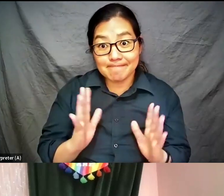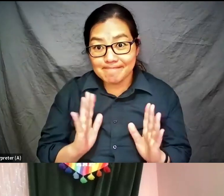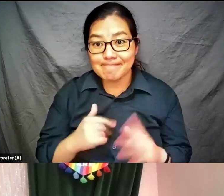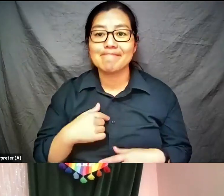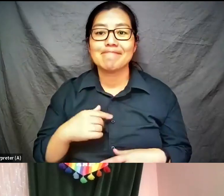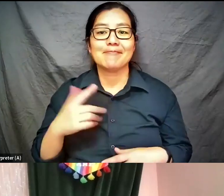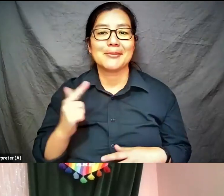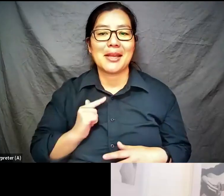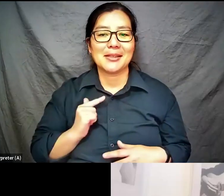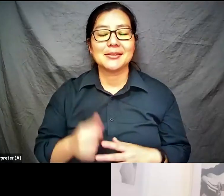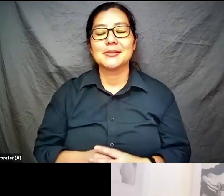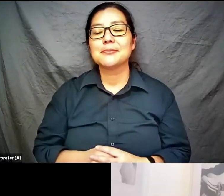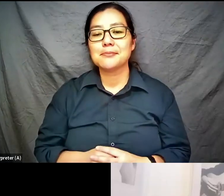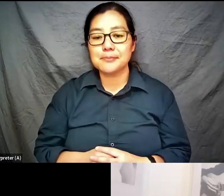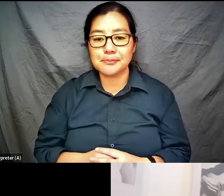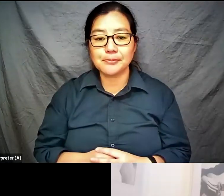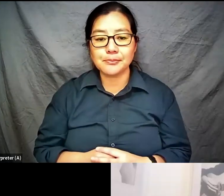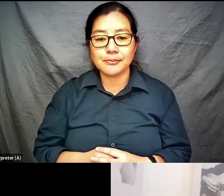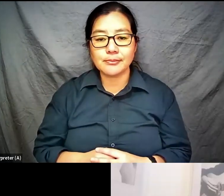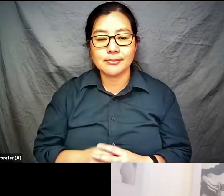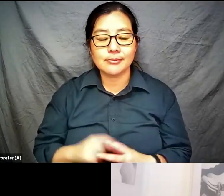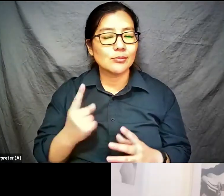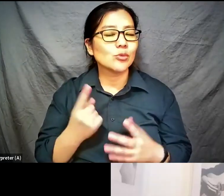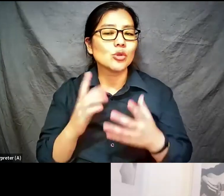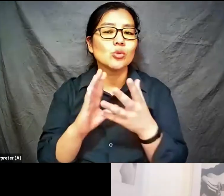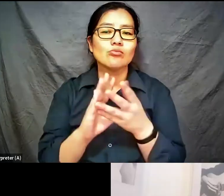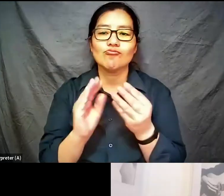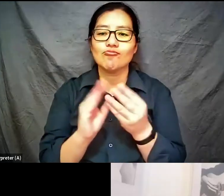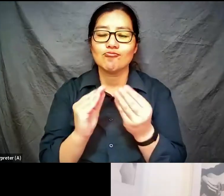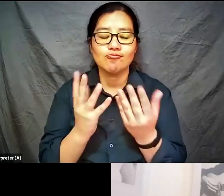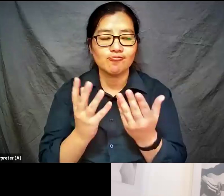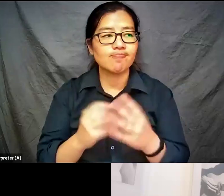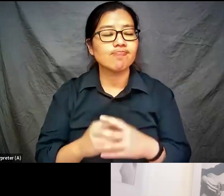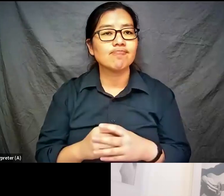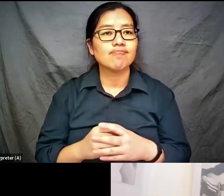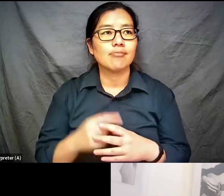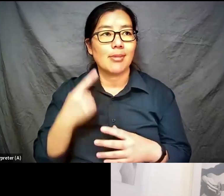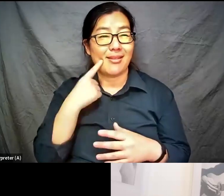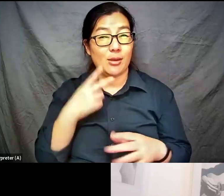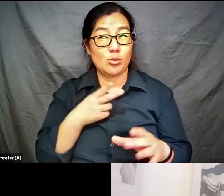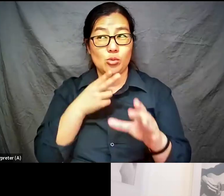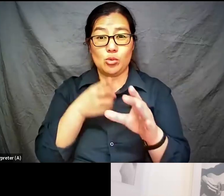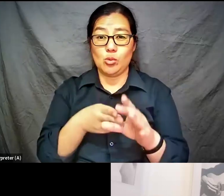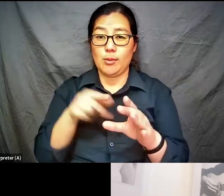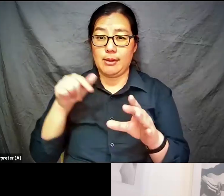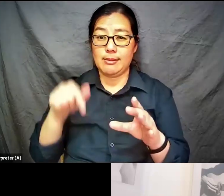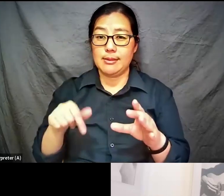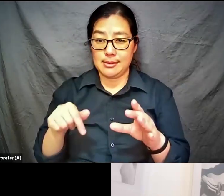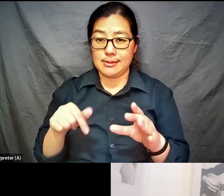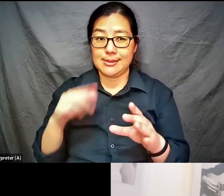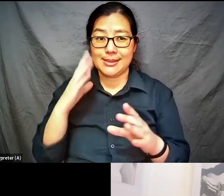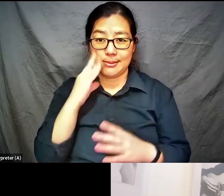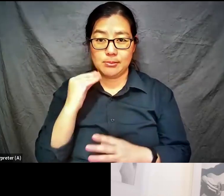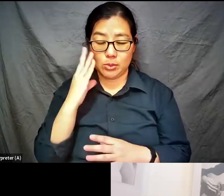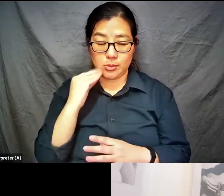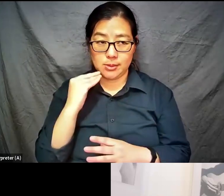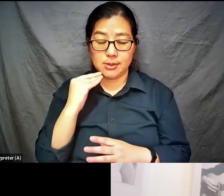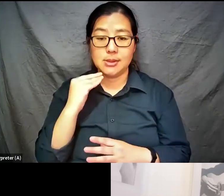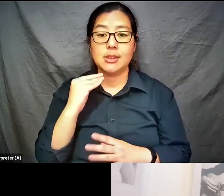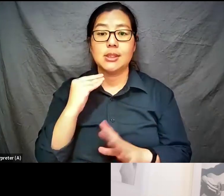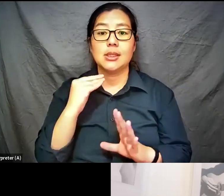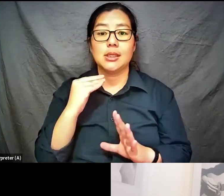that sees when there is friction or tension, that it's something that